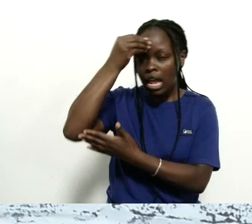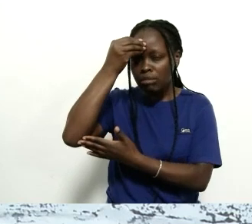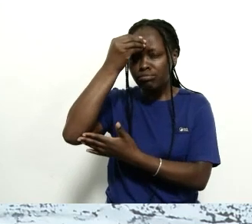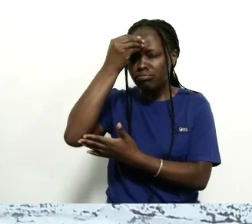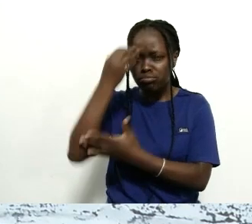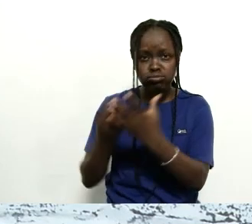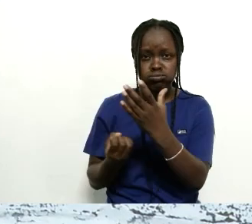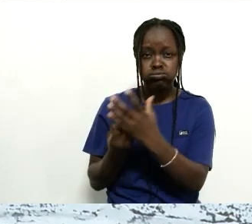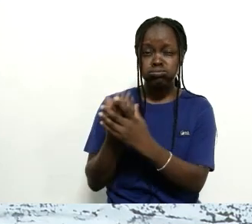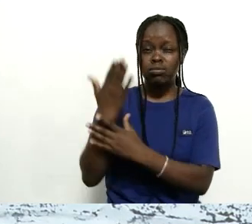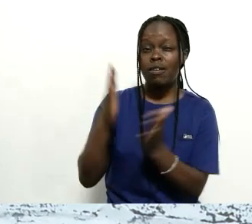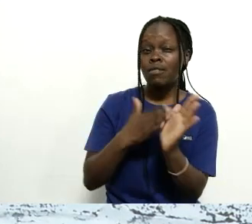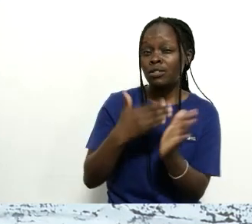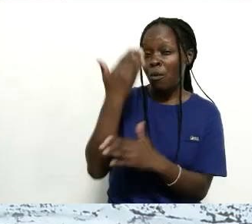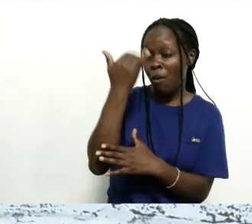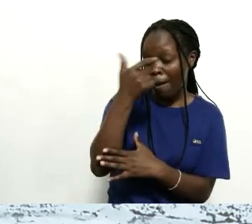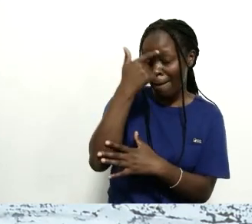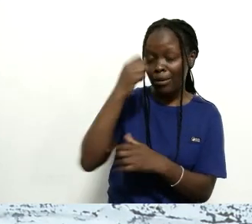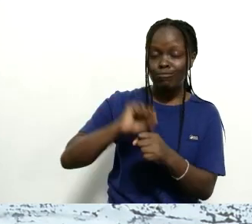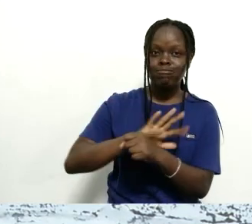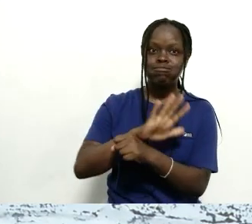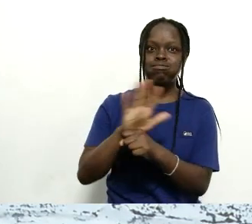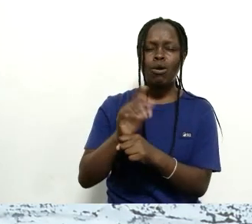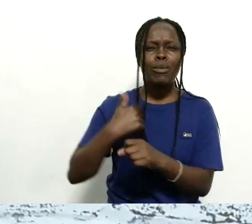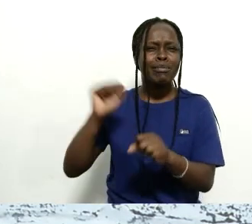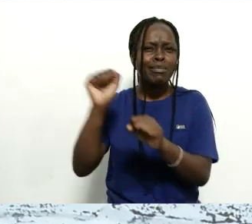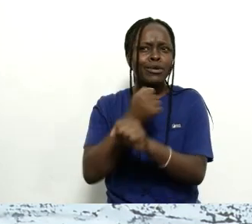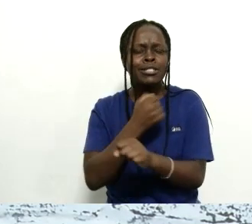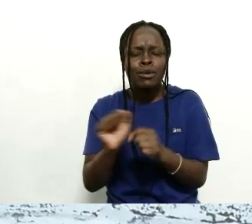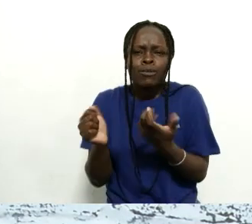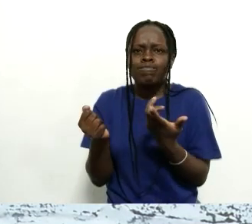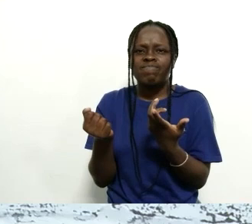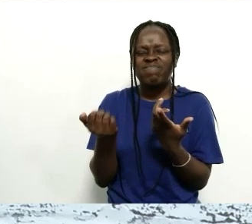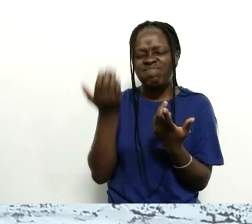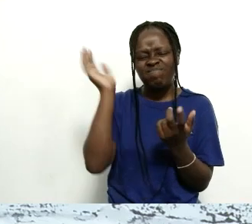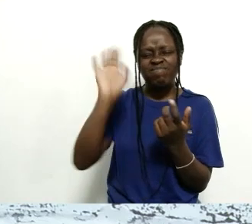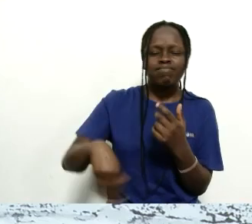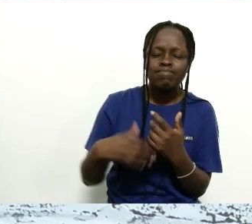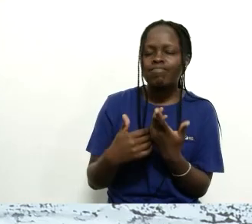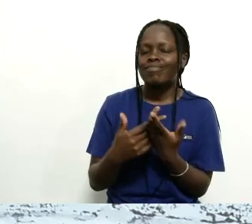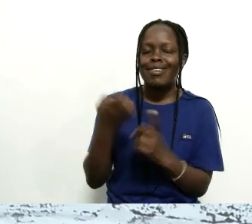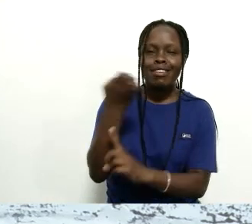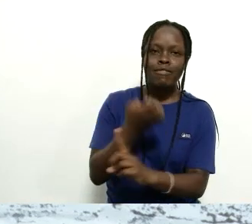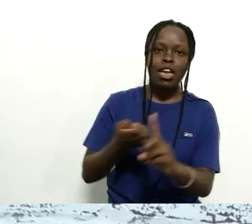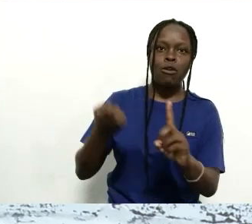of the pandemic. We cannot also ignore the dynamic environment, the tech environment in the